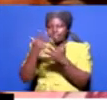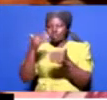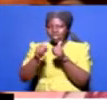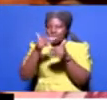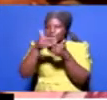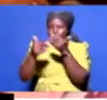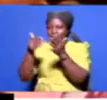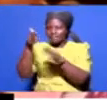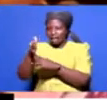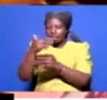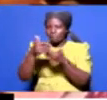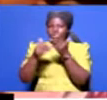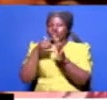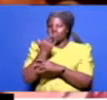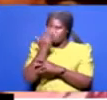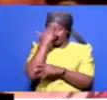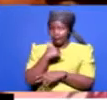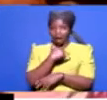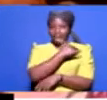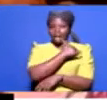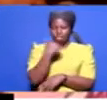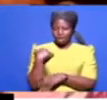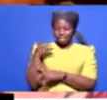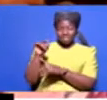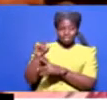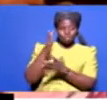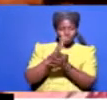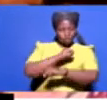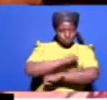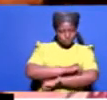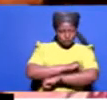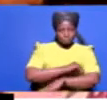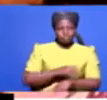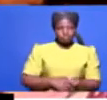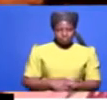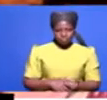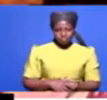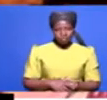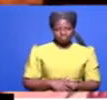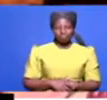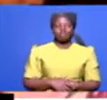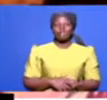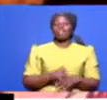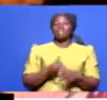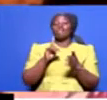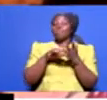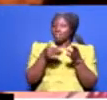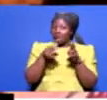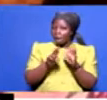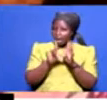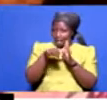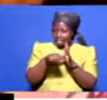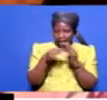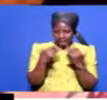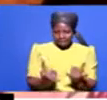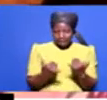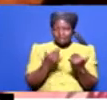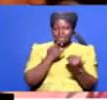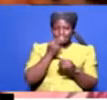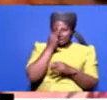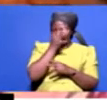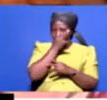missionaries was a sanctuary-cum school. As fate would have it, young Kibaki ended up being